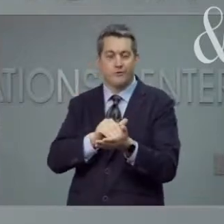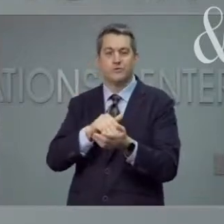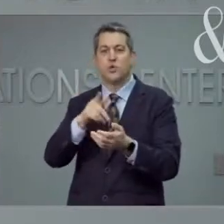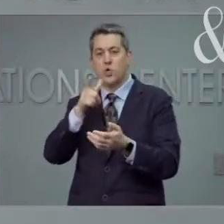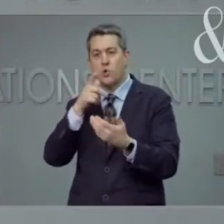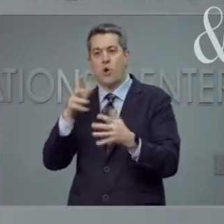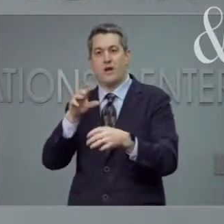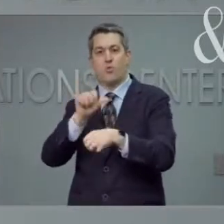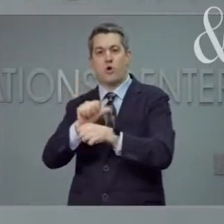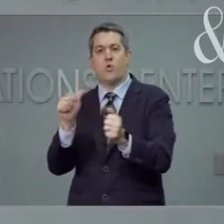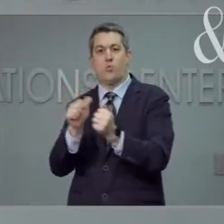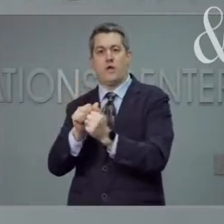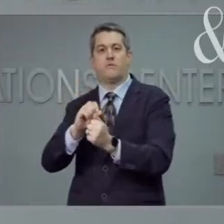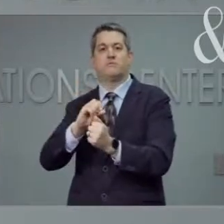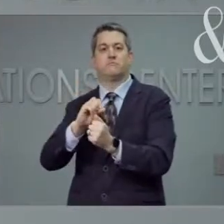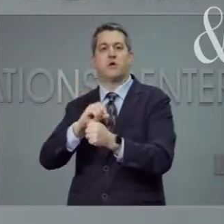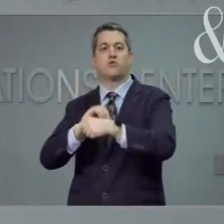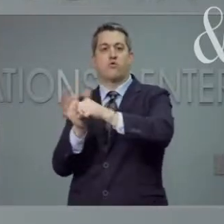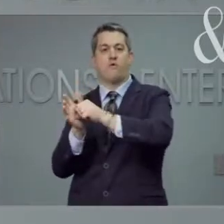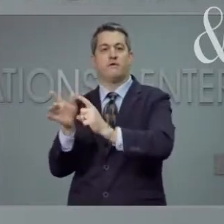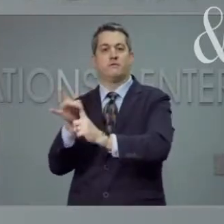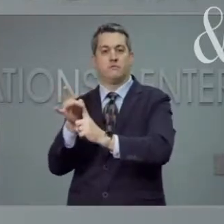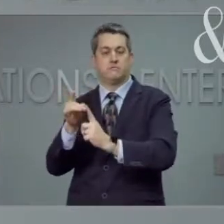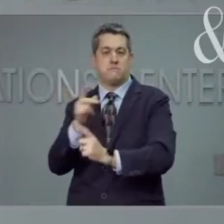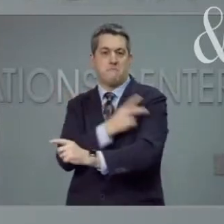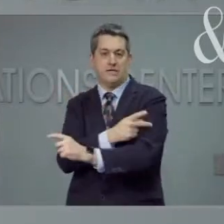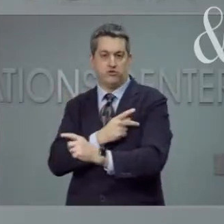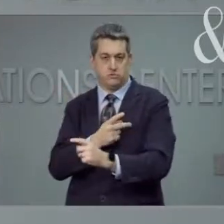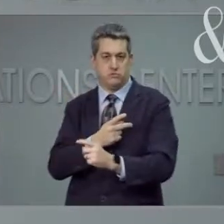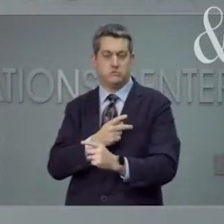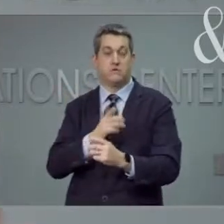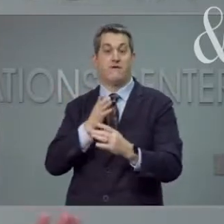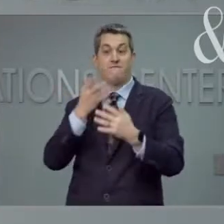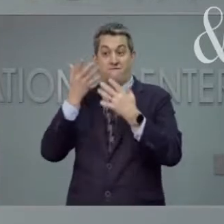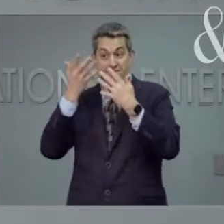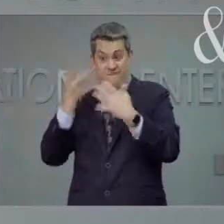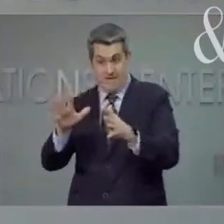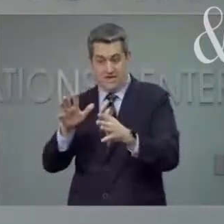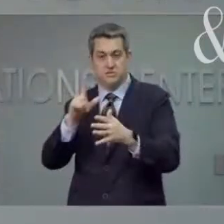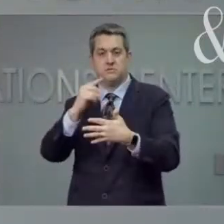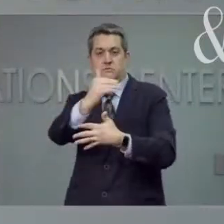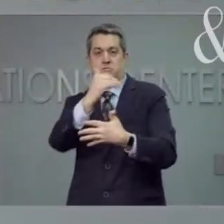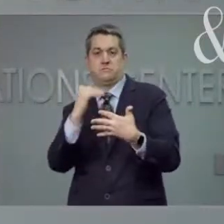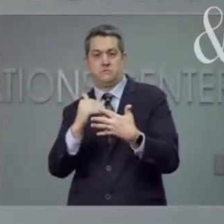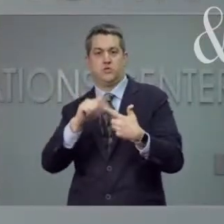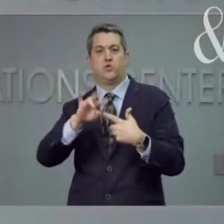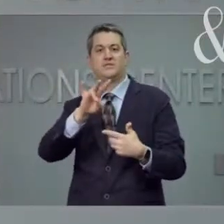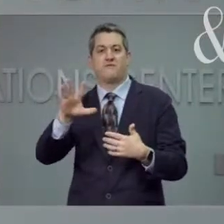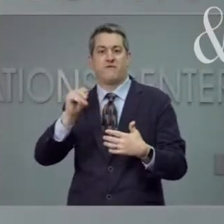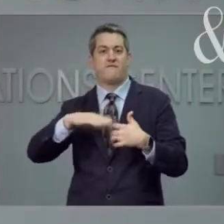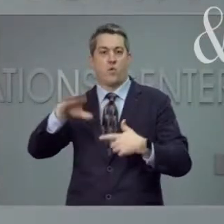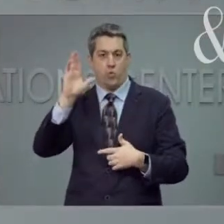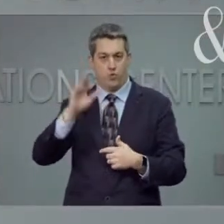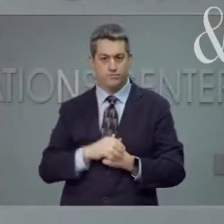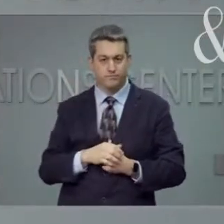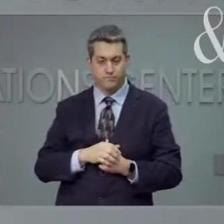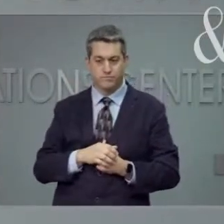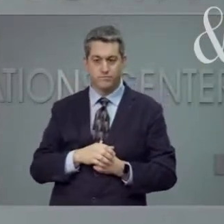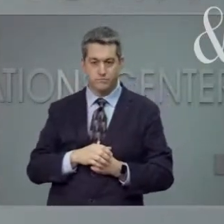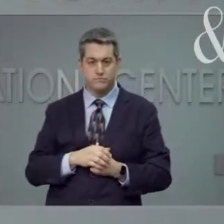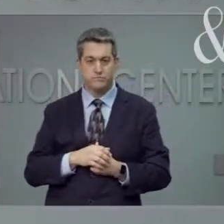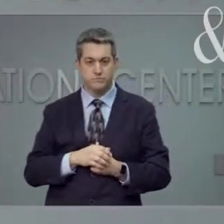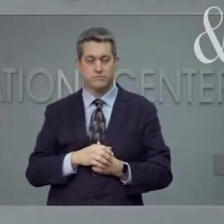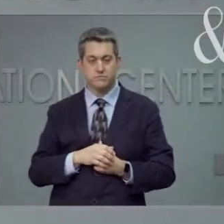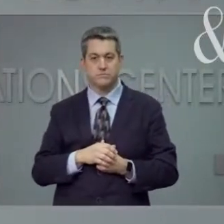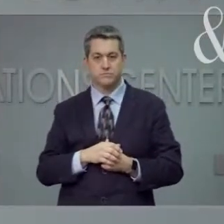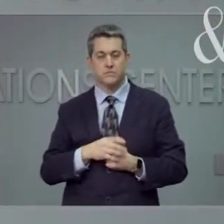So I know that they're going to continue to work to make sure that areas of the state get this vaccine and provide them the